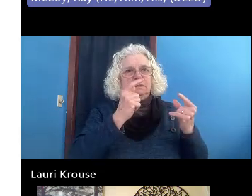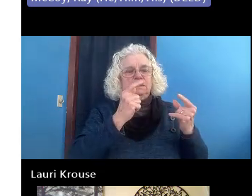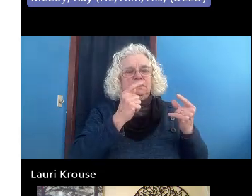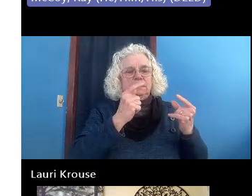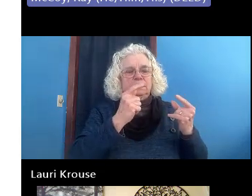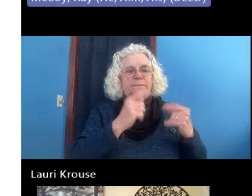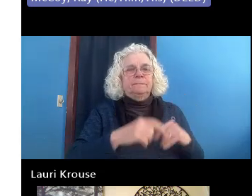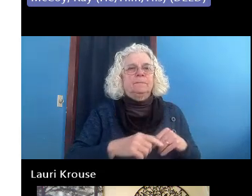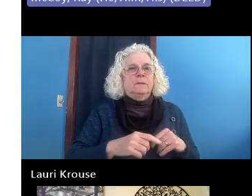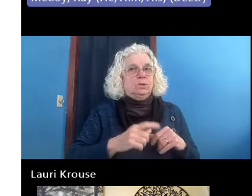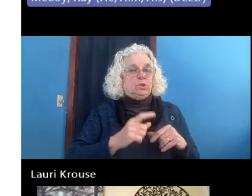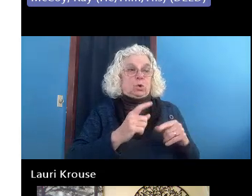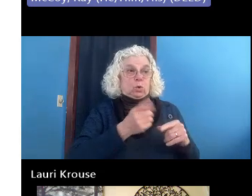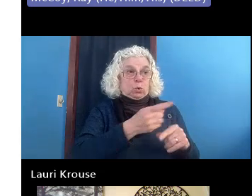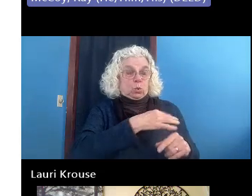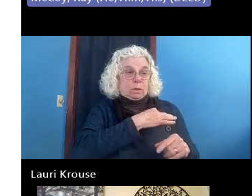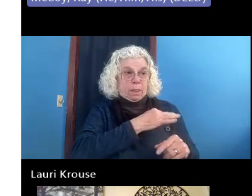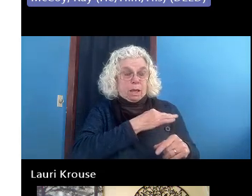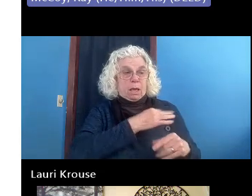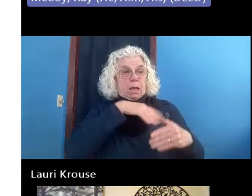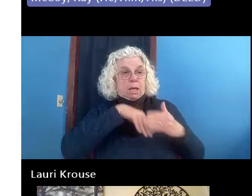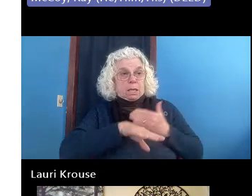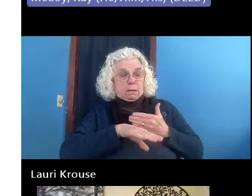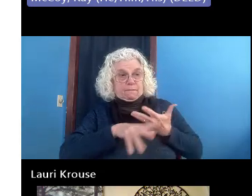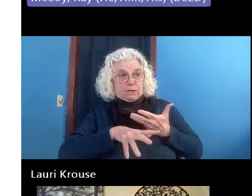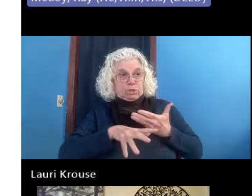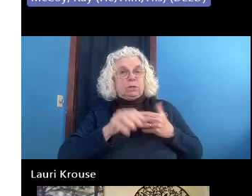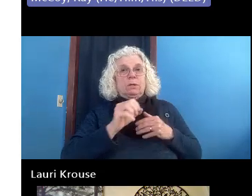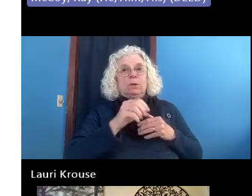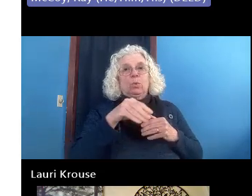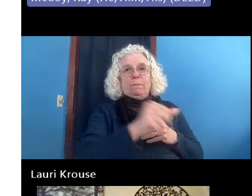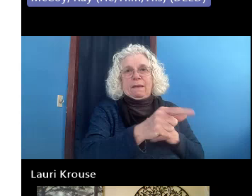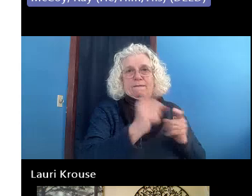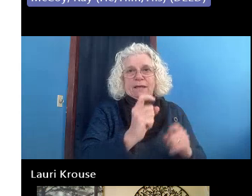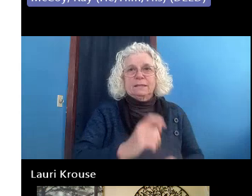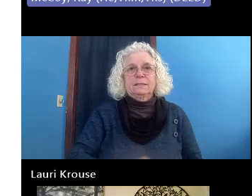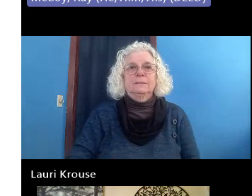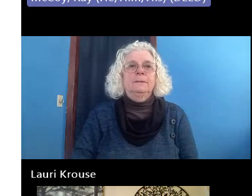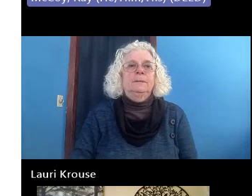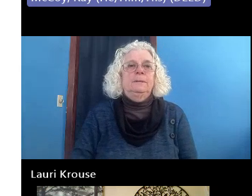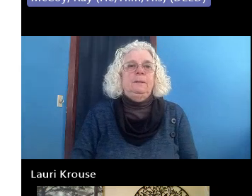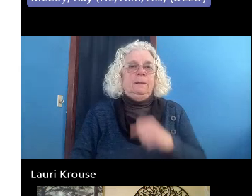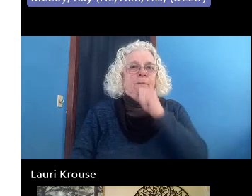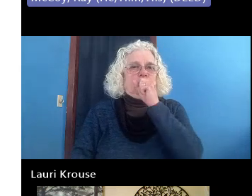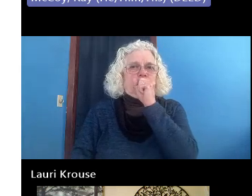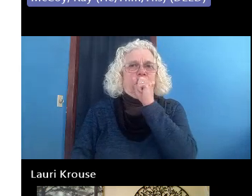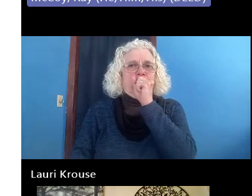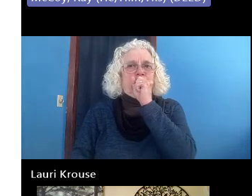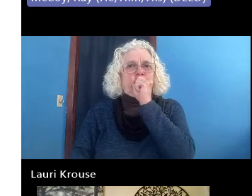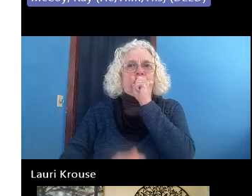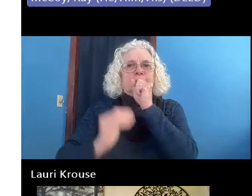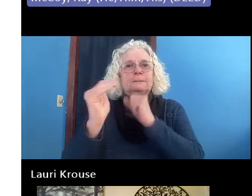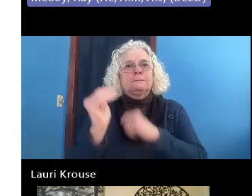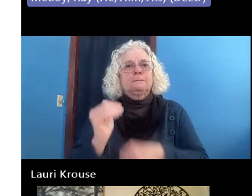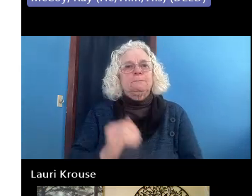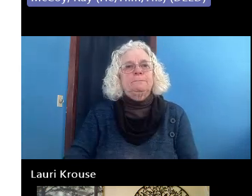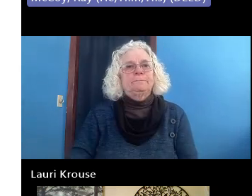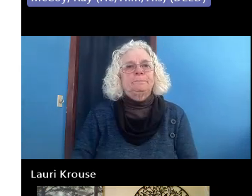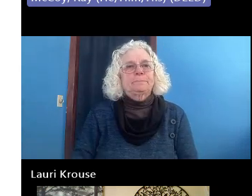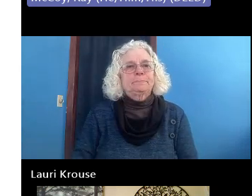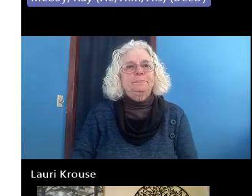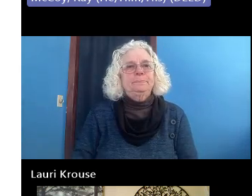very quick turnaround, right? So, moving on here, while we want to provide, critical support to employers